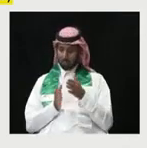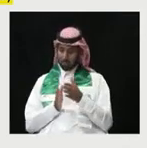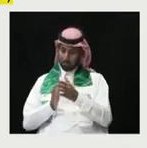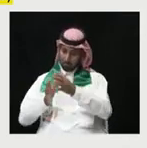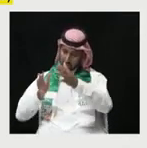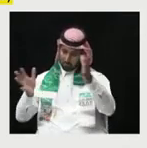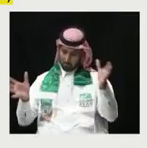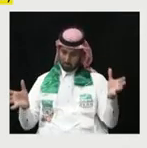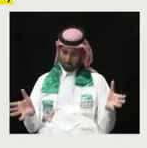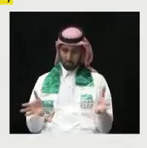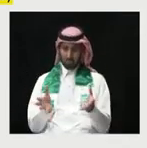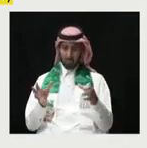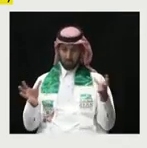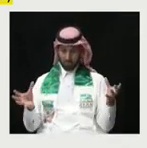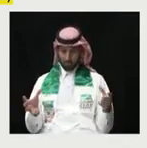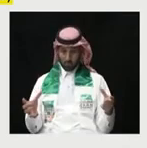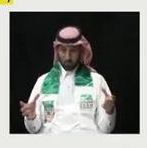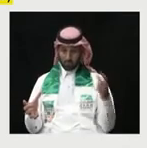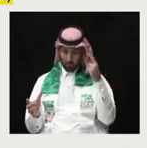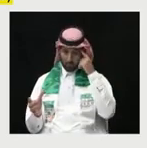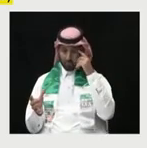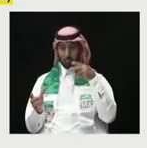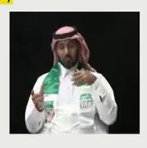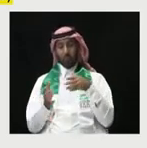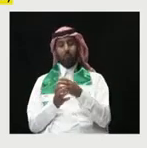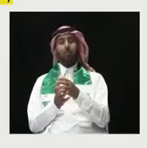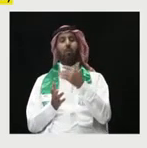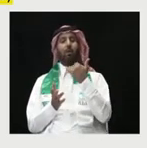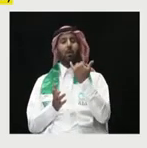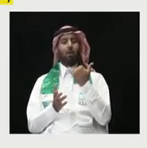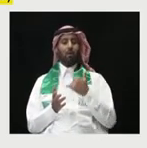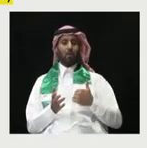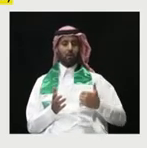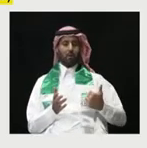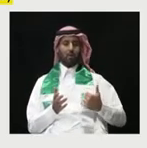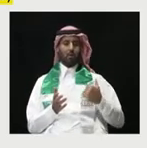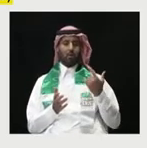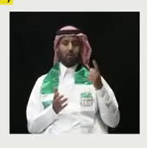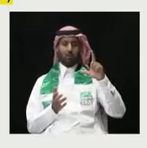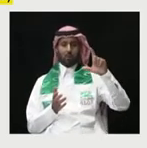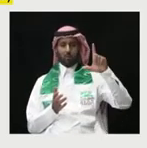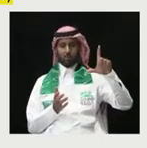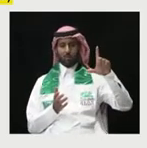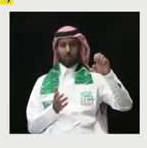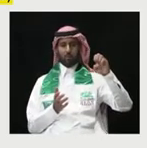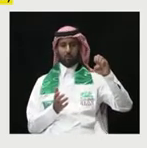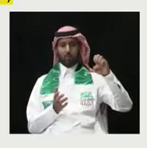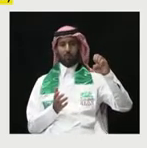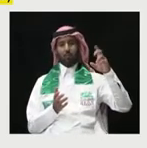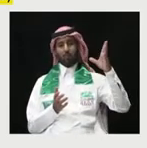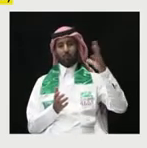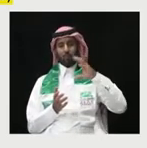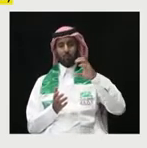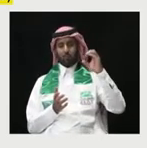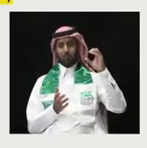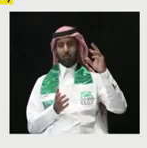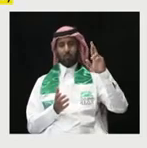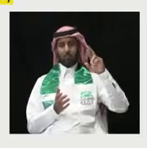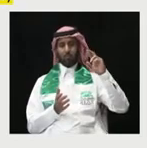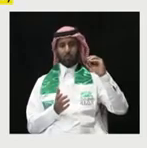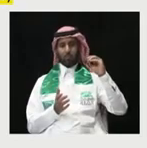ever seen. Lake Huron and North America, these are all names.